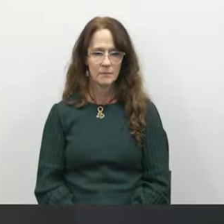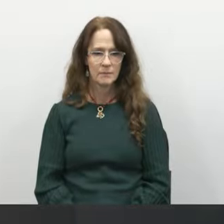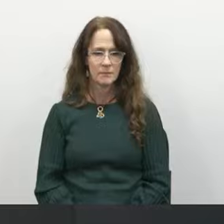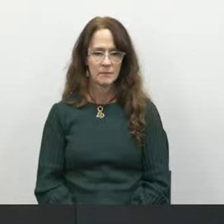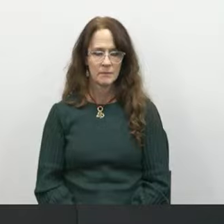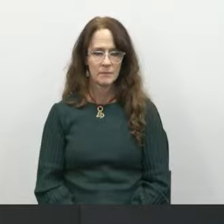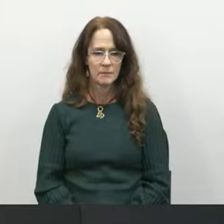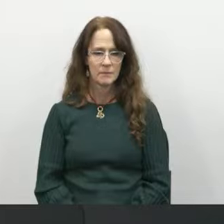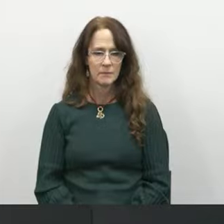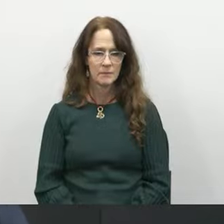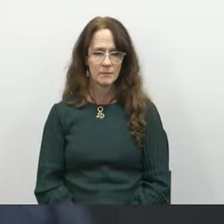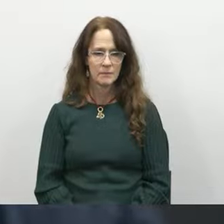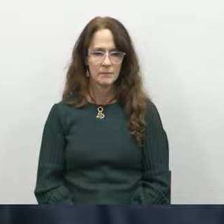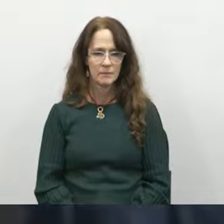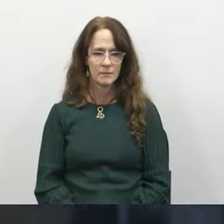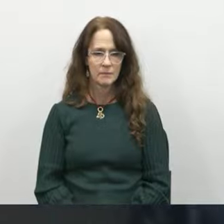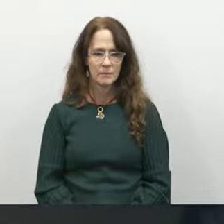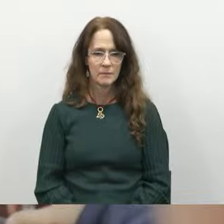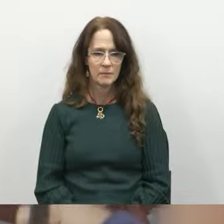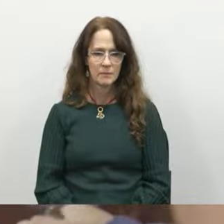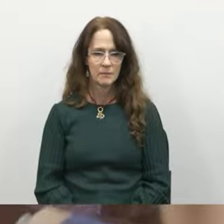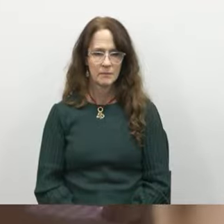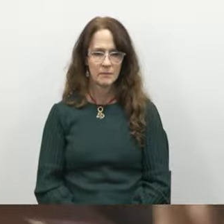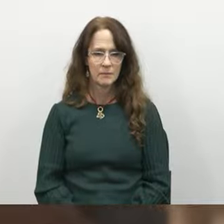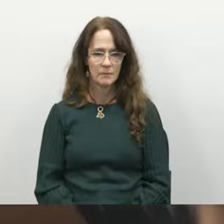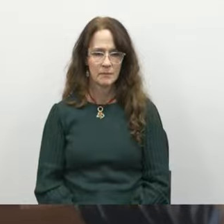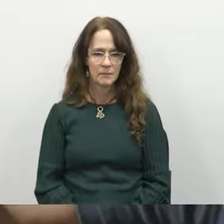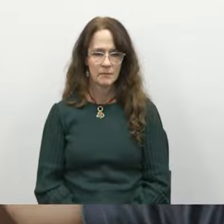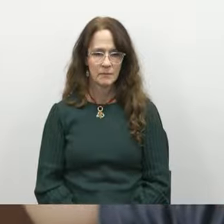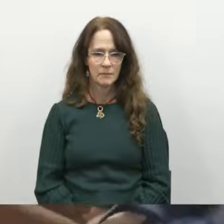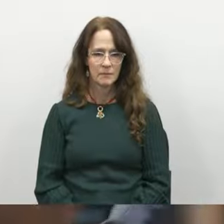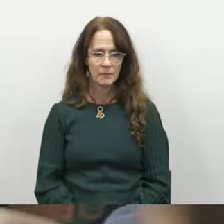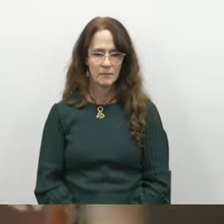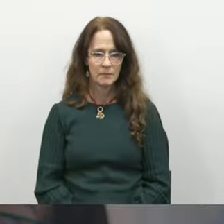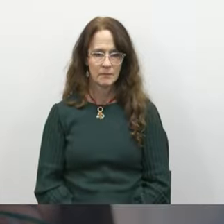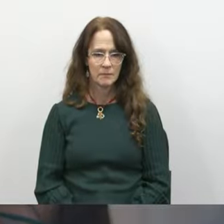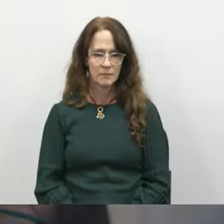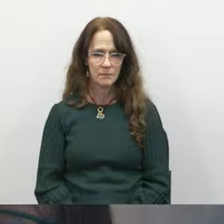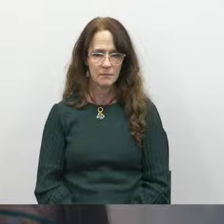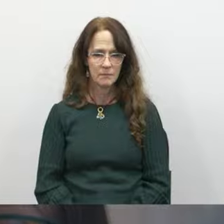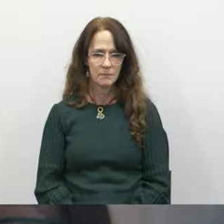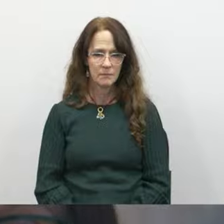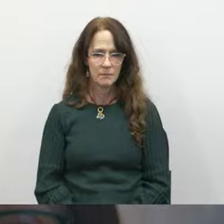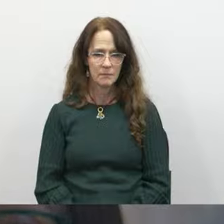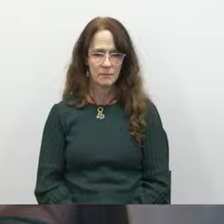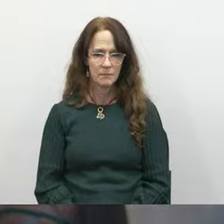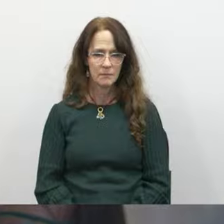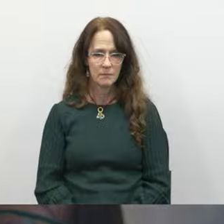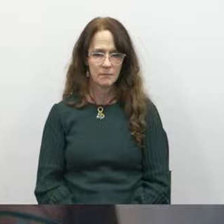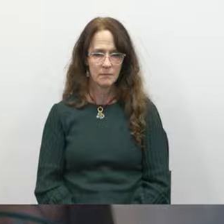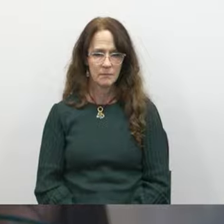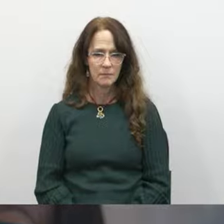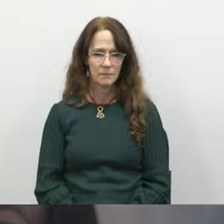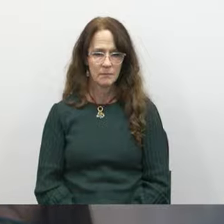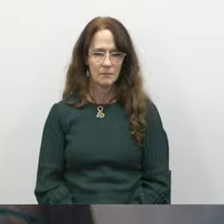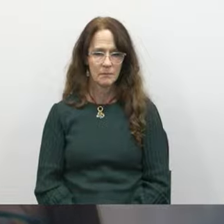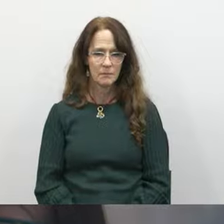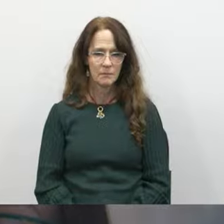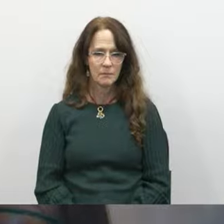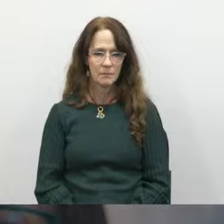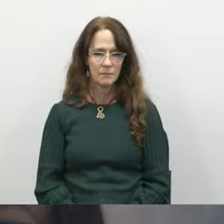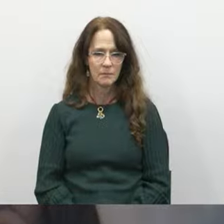Long Beach Unified has been a real leader in outdoor education, recognizing the value of this program, for example, and inviting